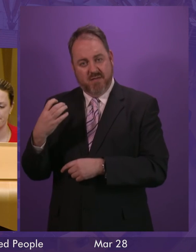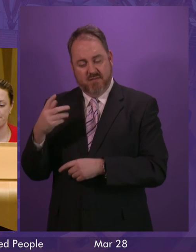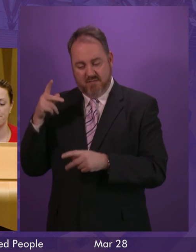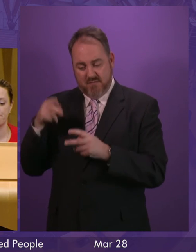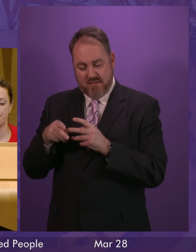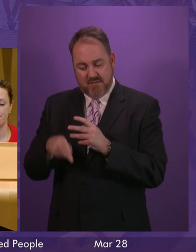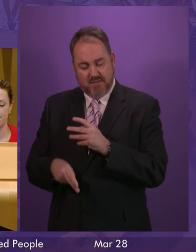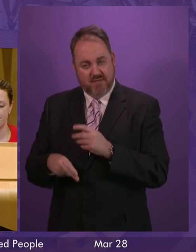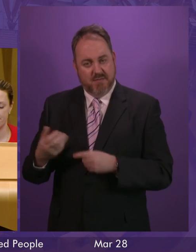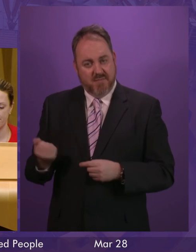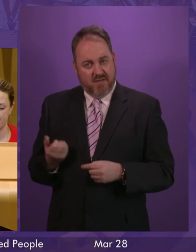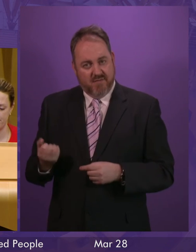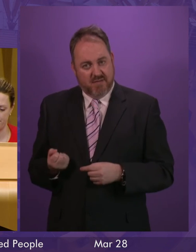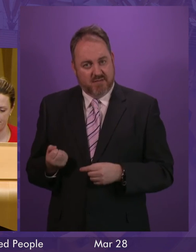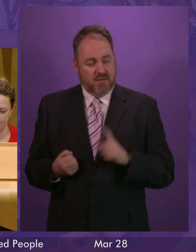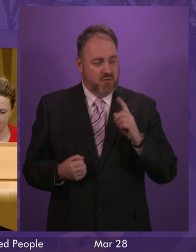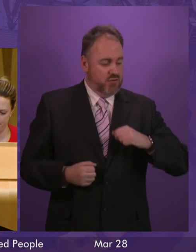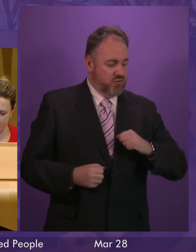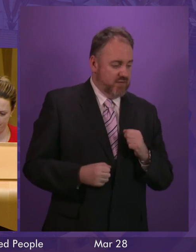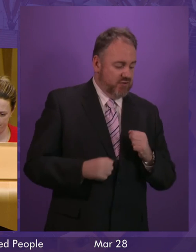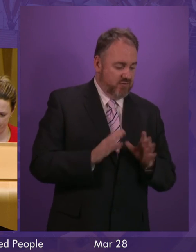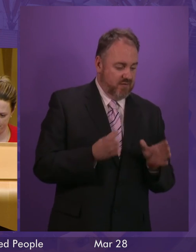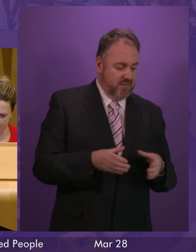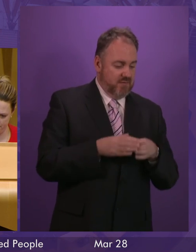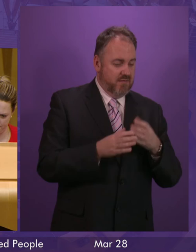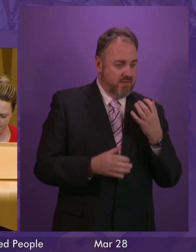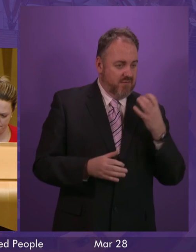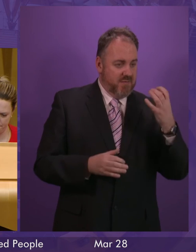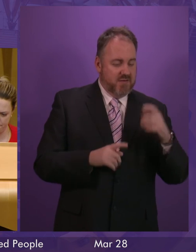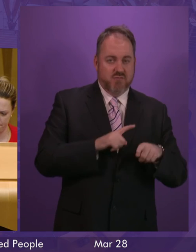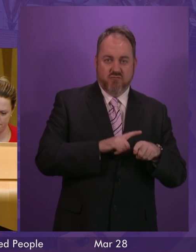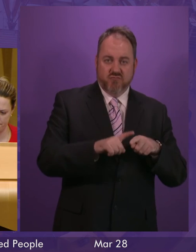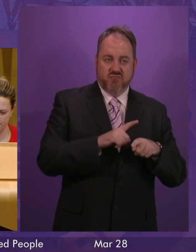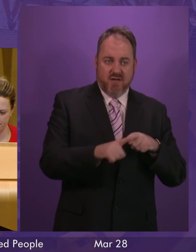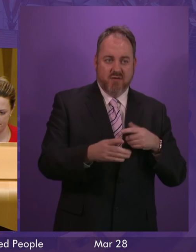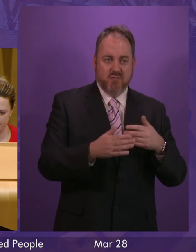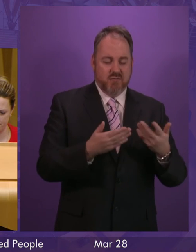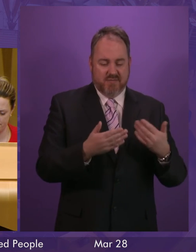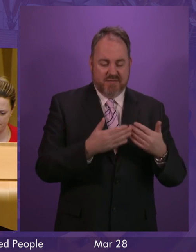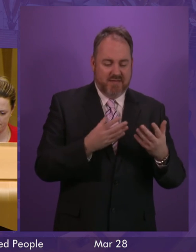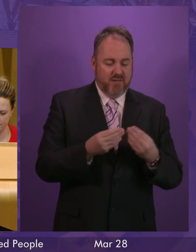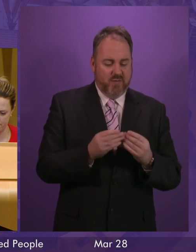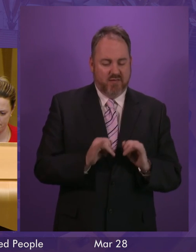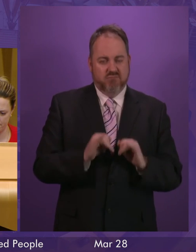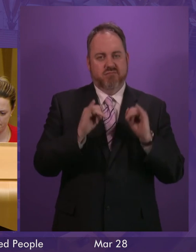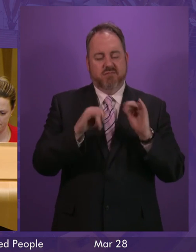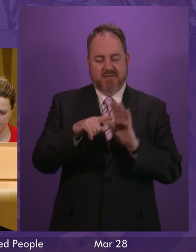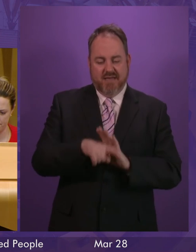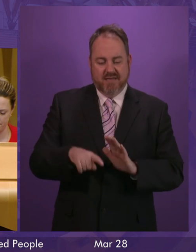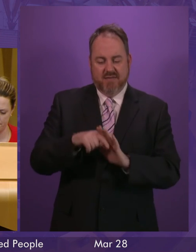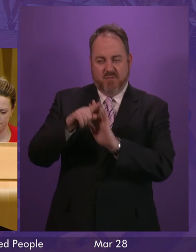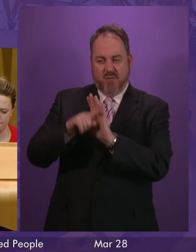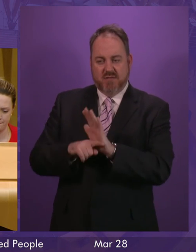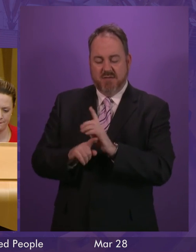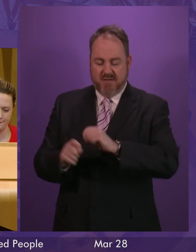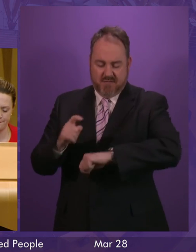serious impact, Scottish Government government taken up, responding to a harmful UK Government policies. I could go on and on, but unfortunately I